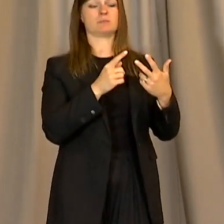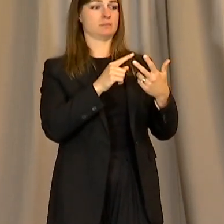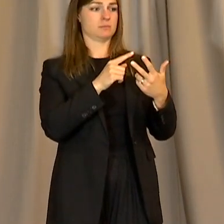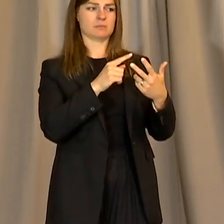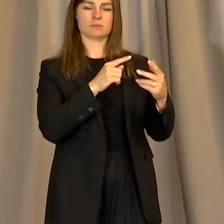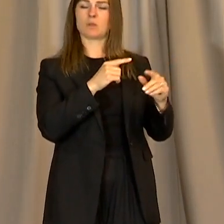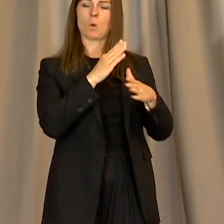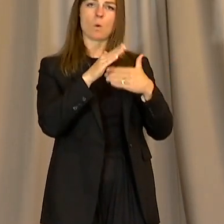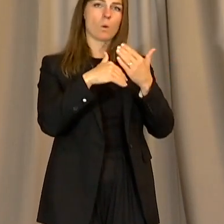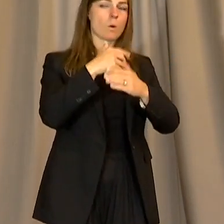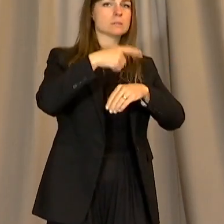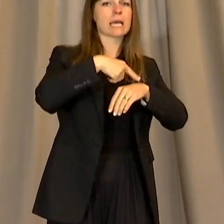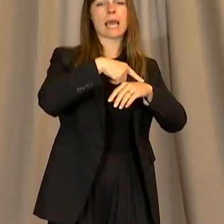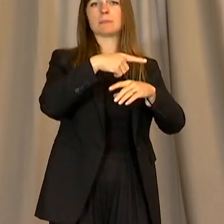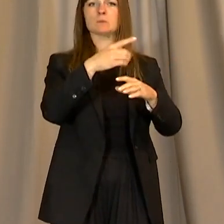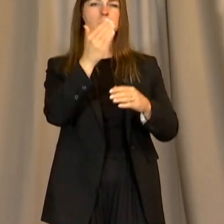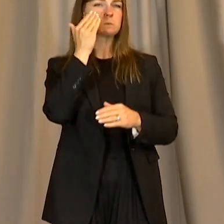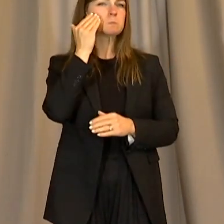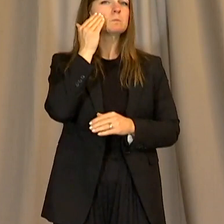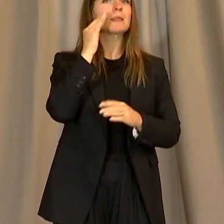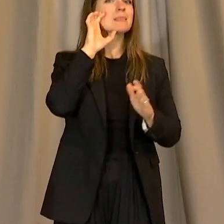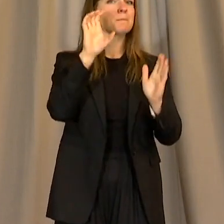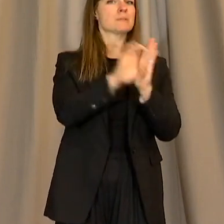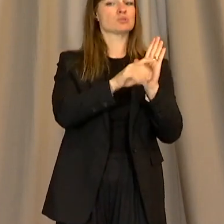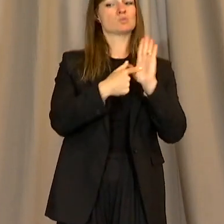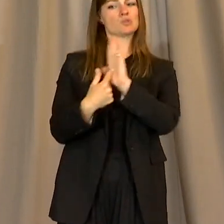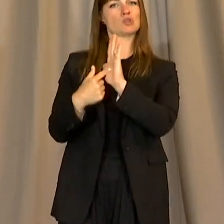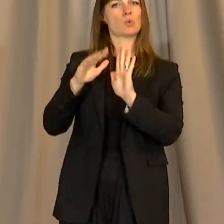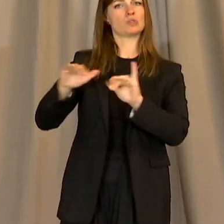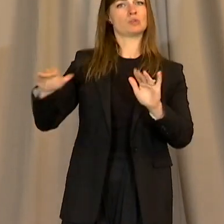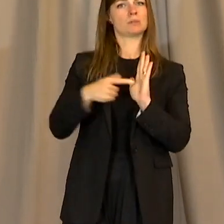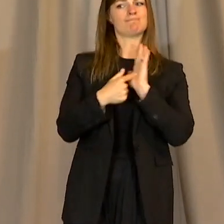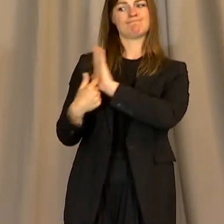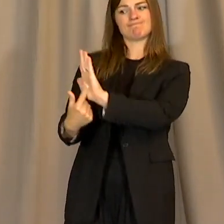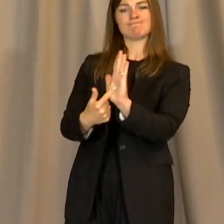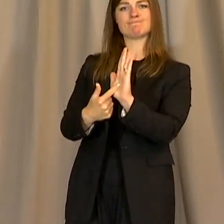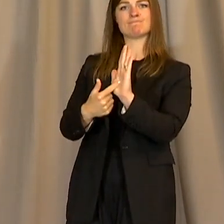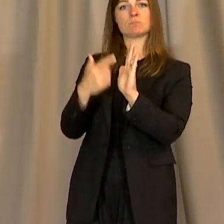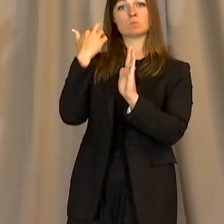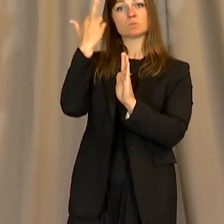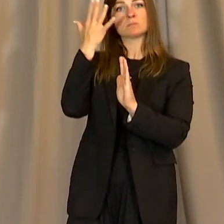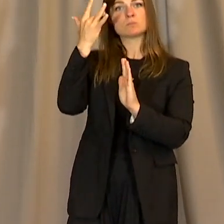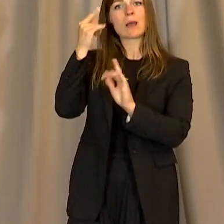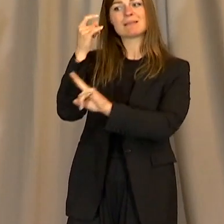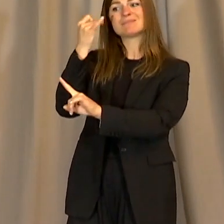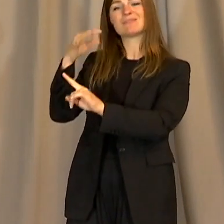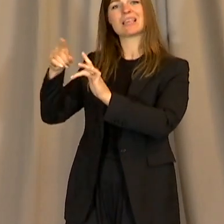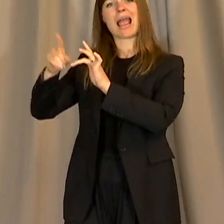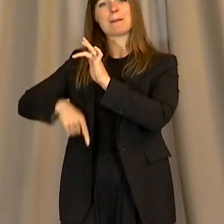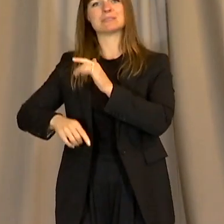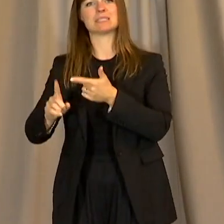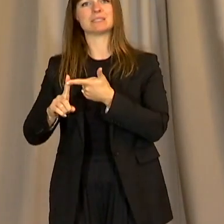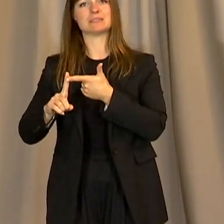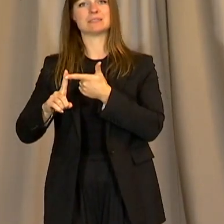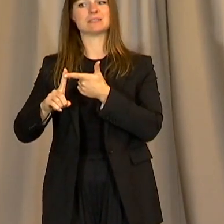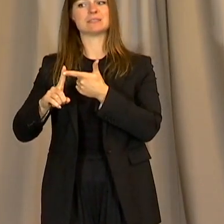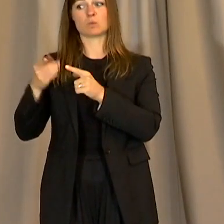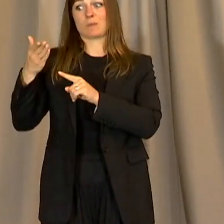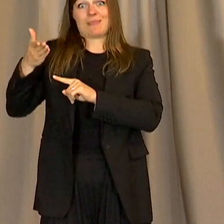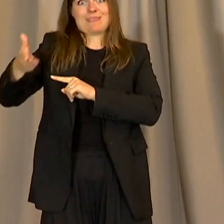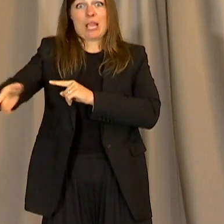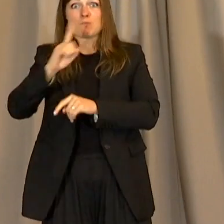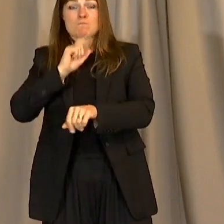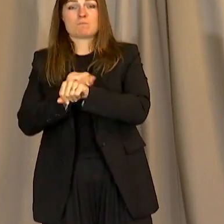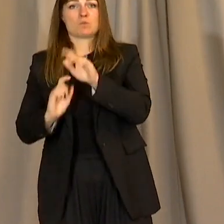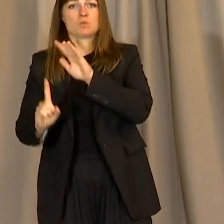show our children, because it does actually communicate when they're absent and when they're there. The